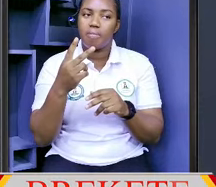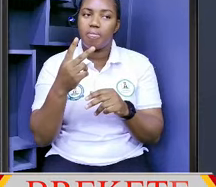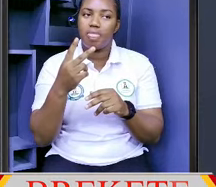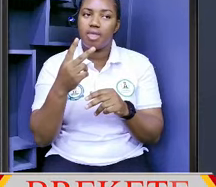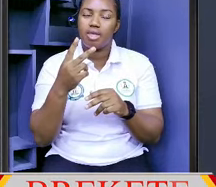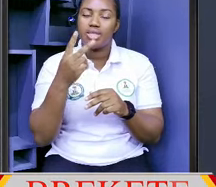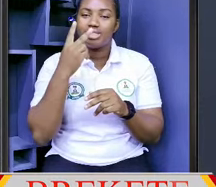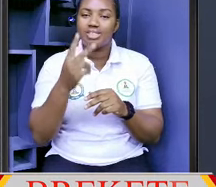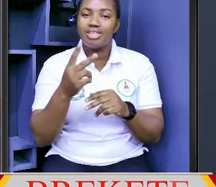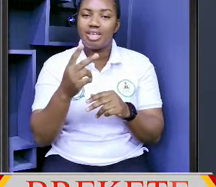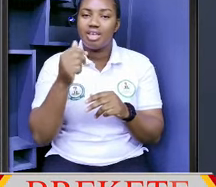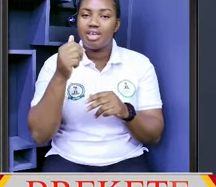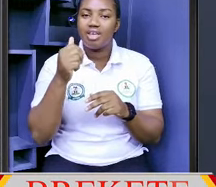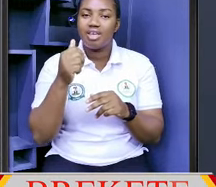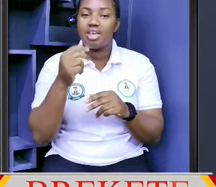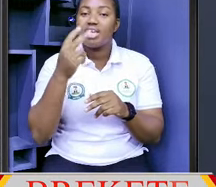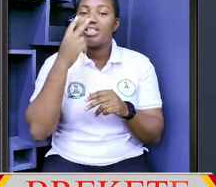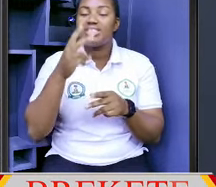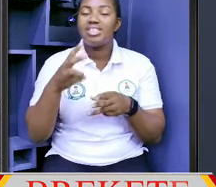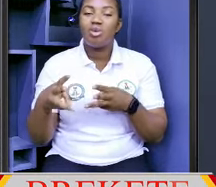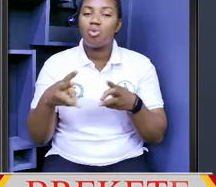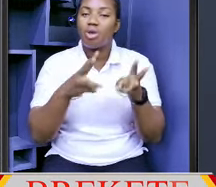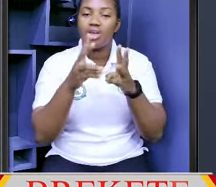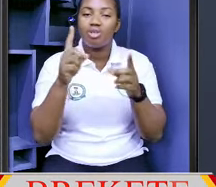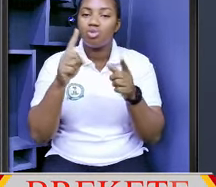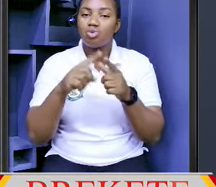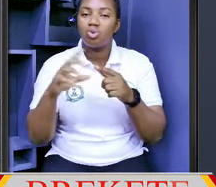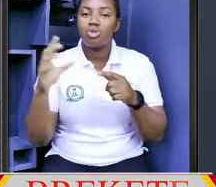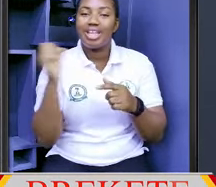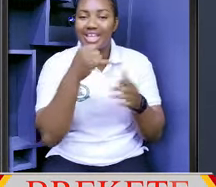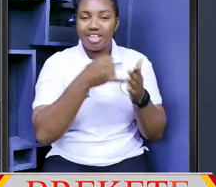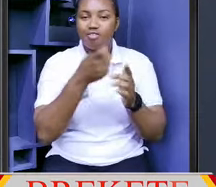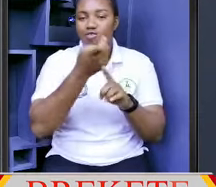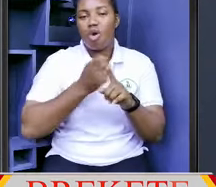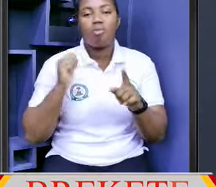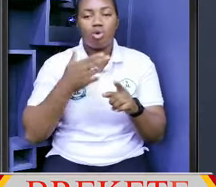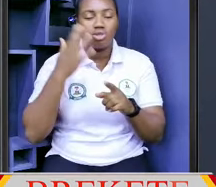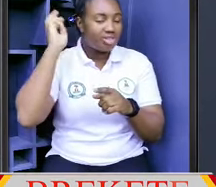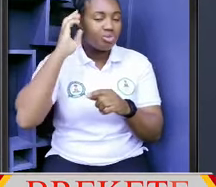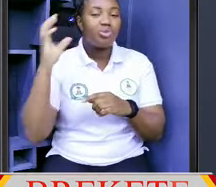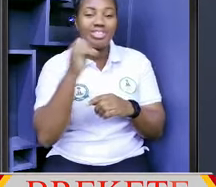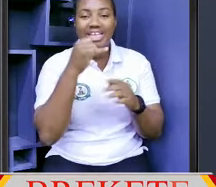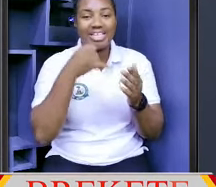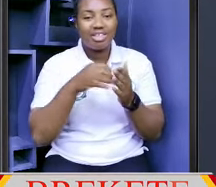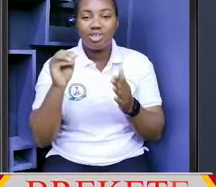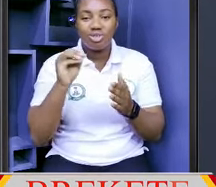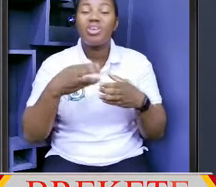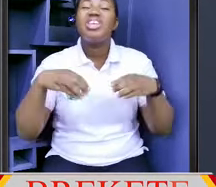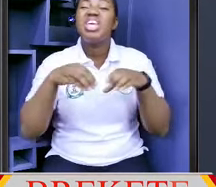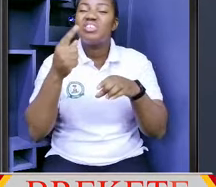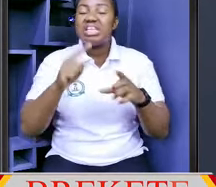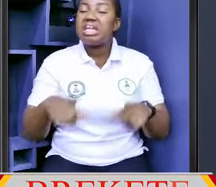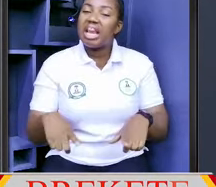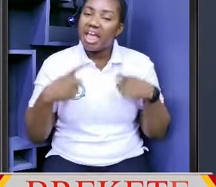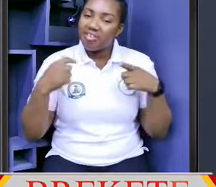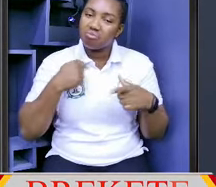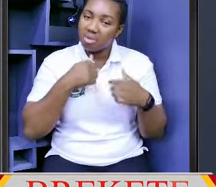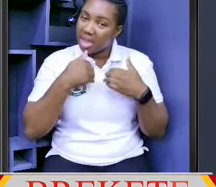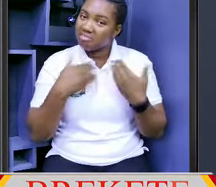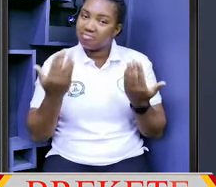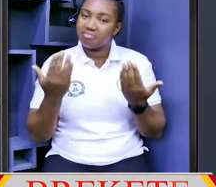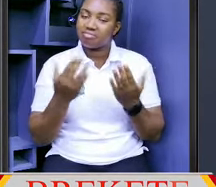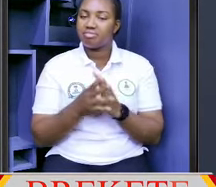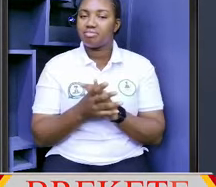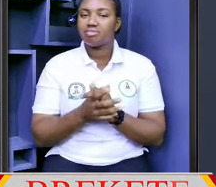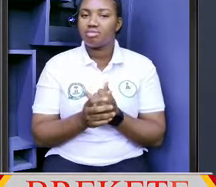where they go. Okay, see where they go take them from us, therefore take them even the life. Now they are